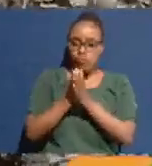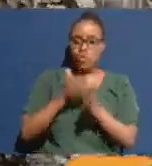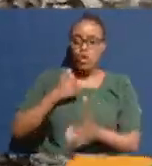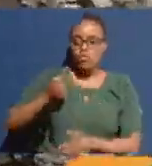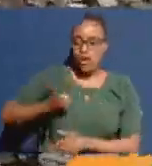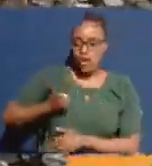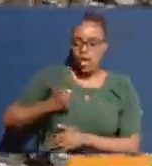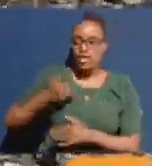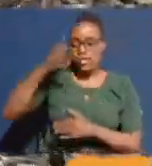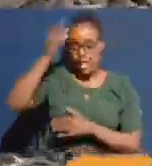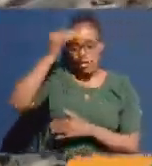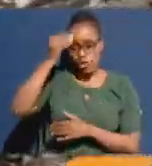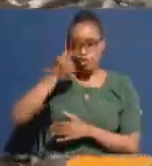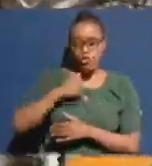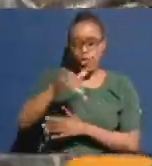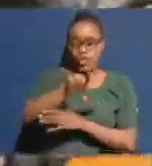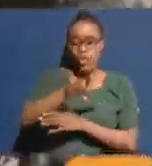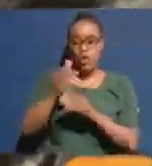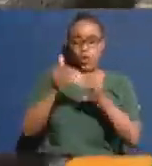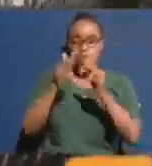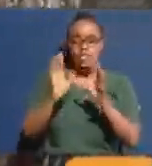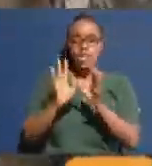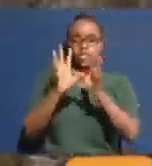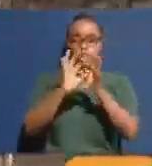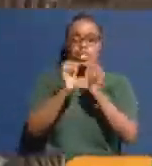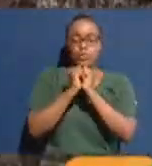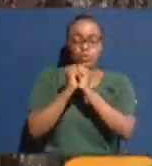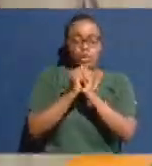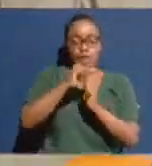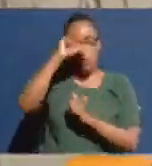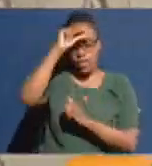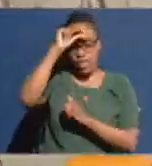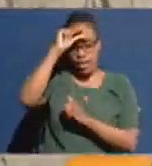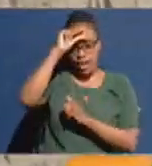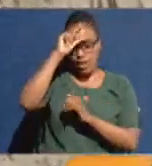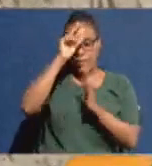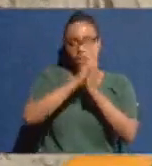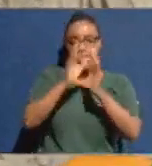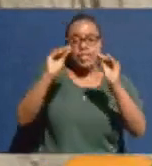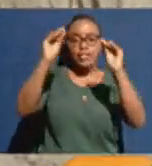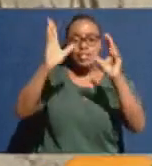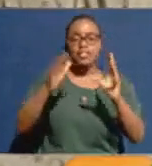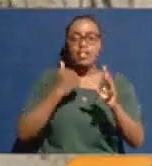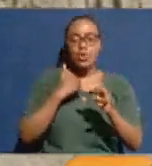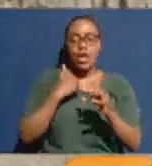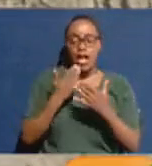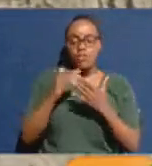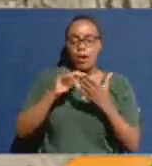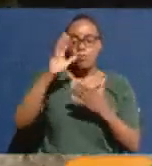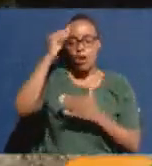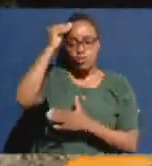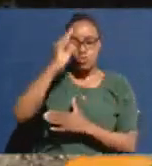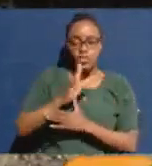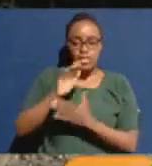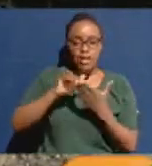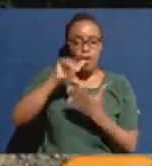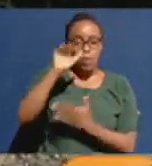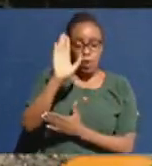an education. Local leaders joining hands with government agents and teachers to raise the numbers of learners,